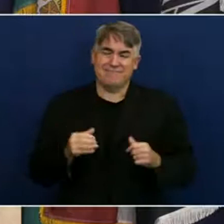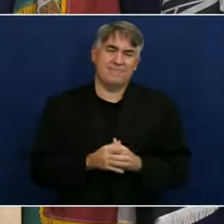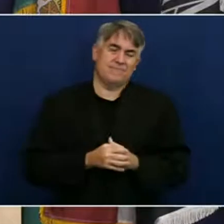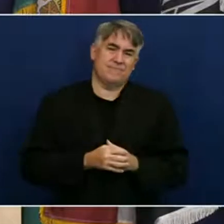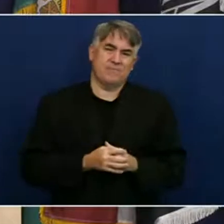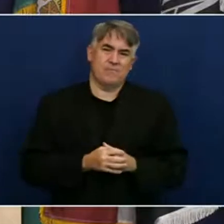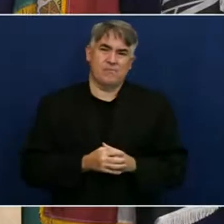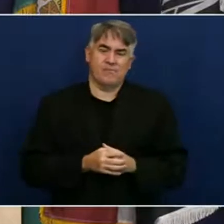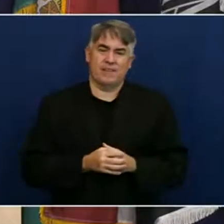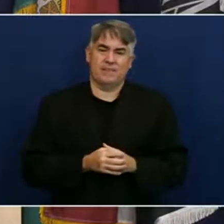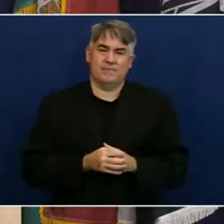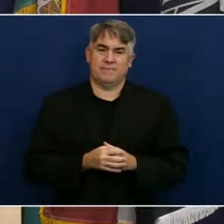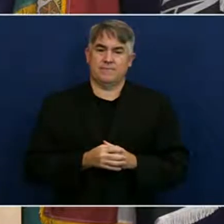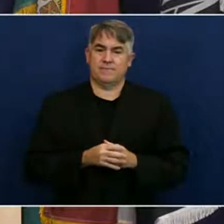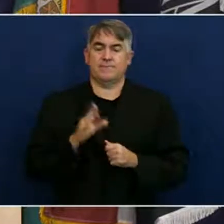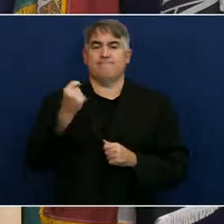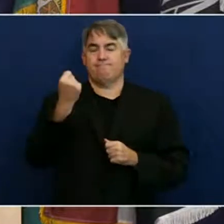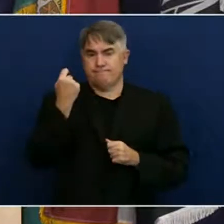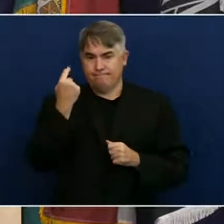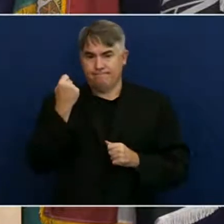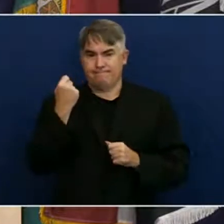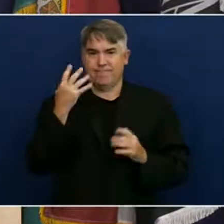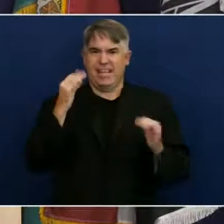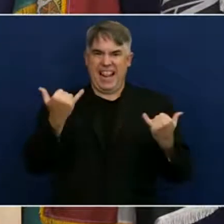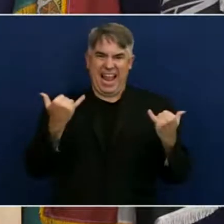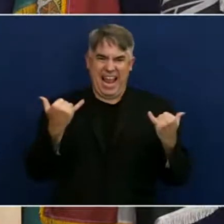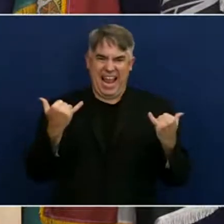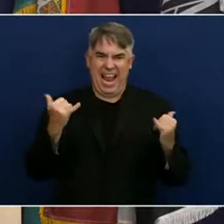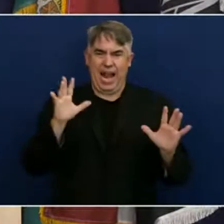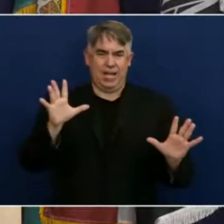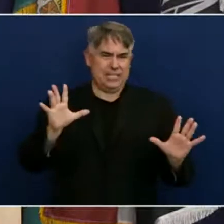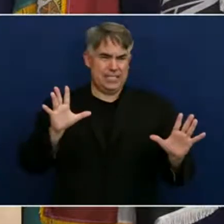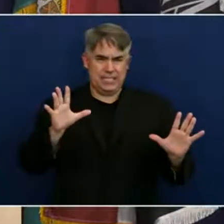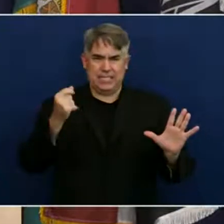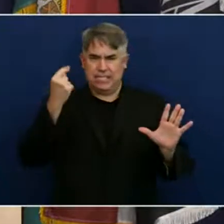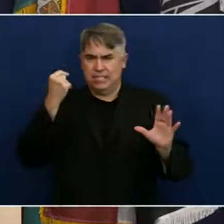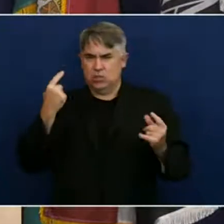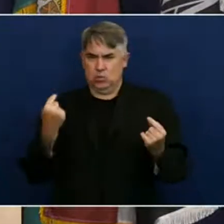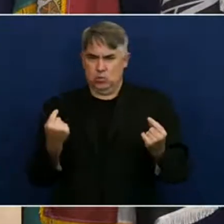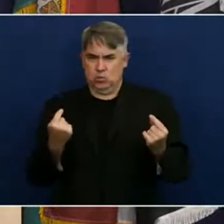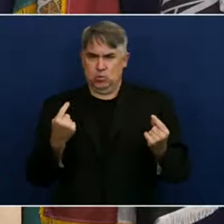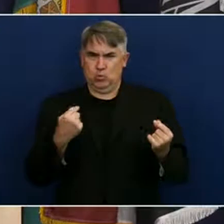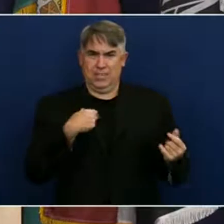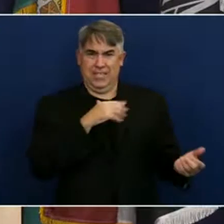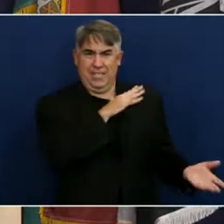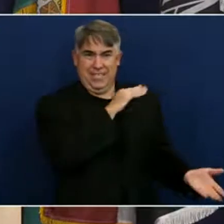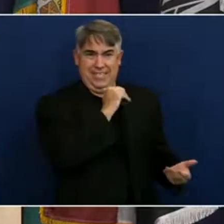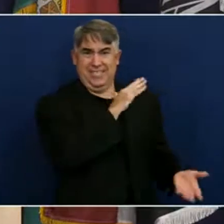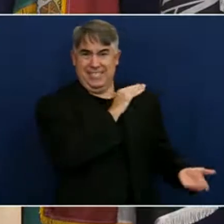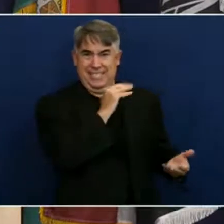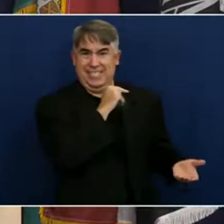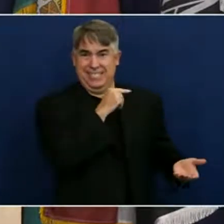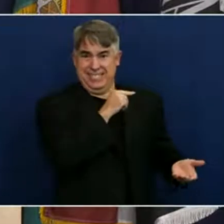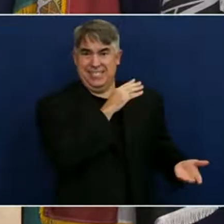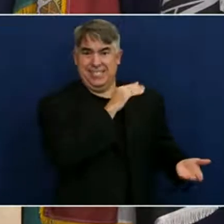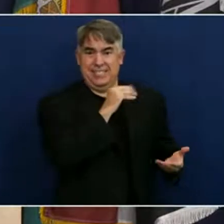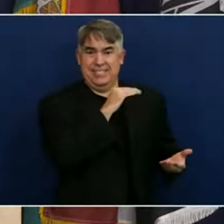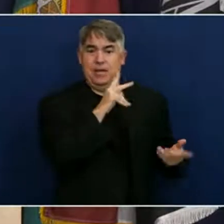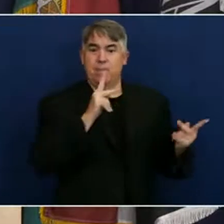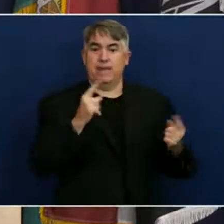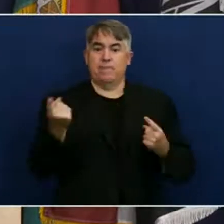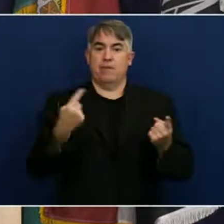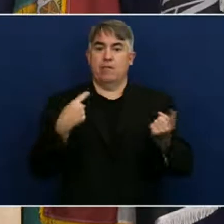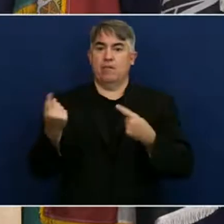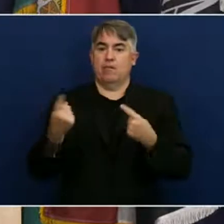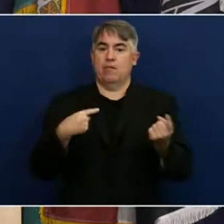also mindful and very cognizant that we are at a place where we have more vaccines available than we have demand for them. This has been the